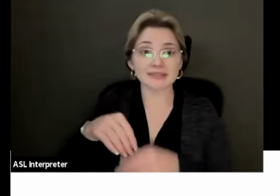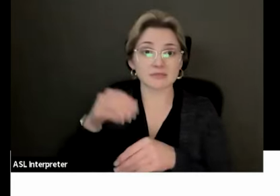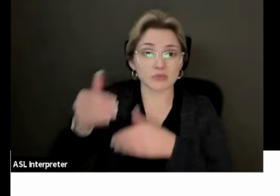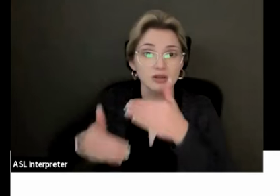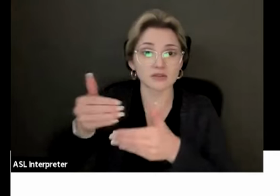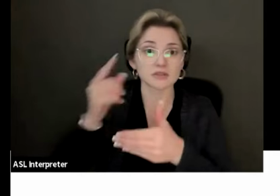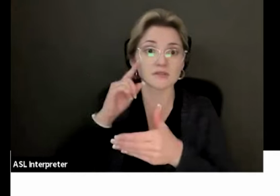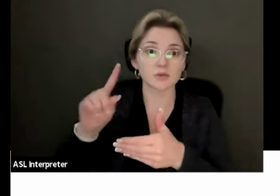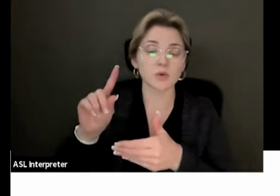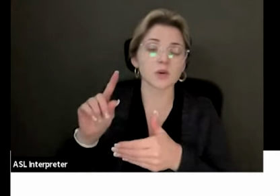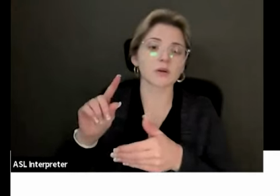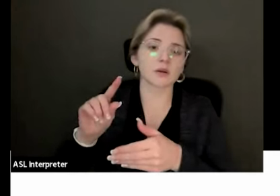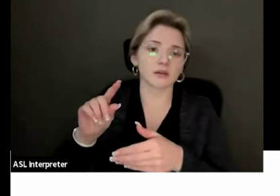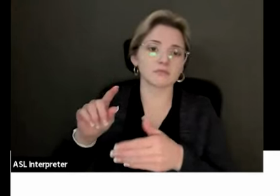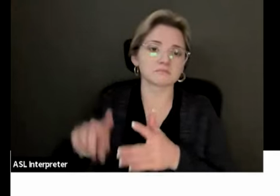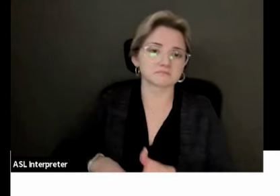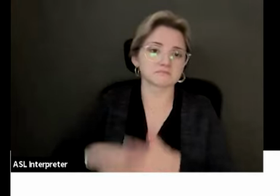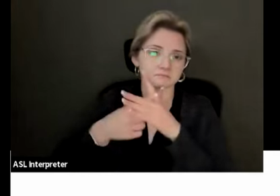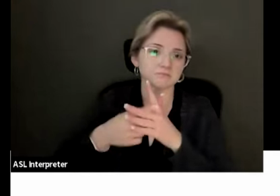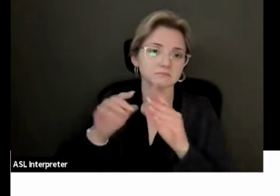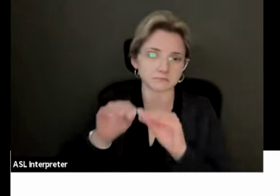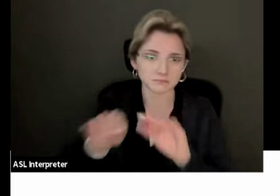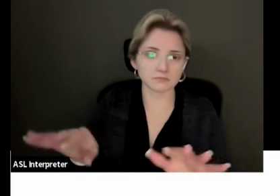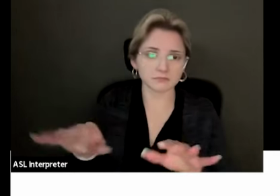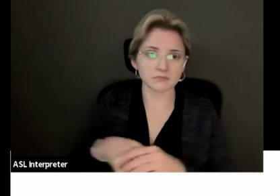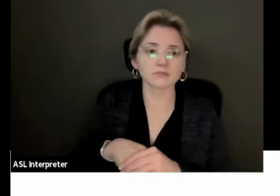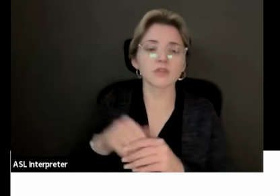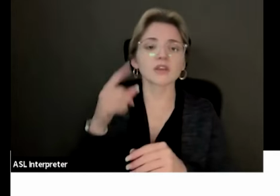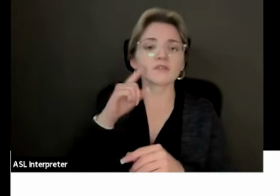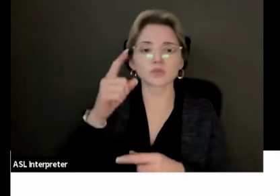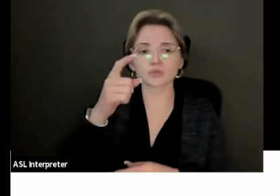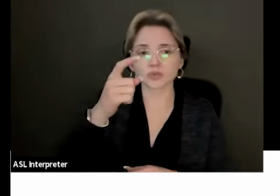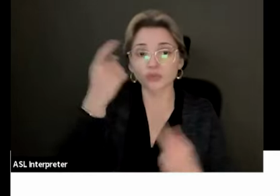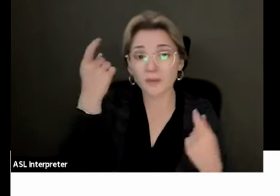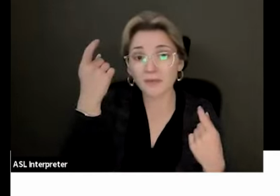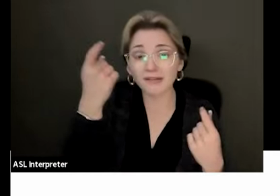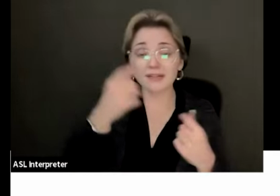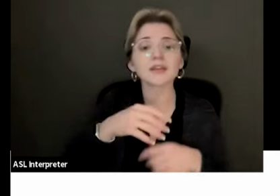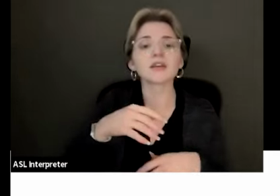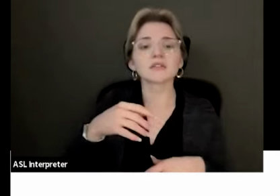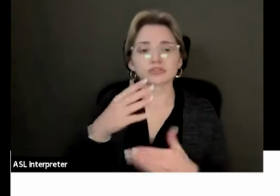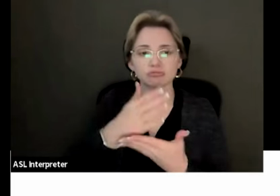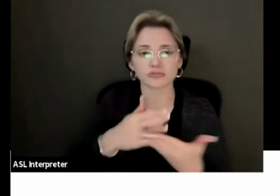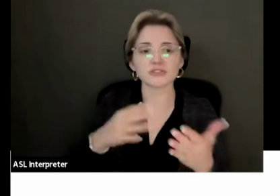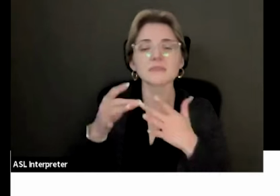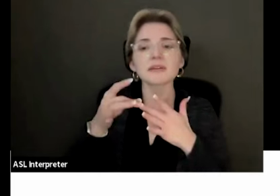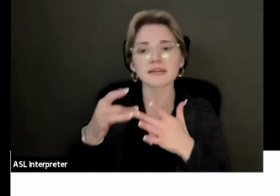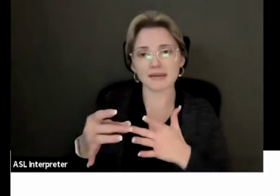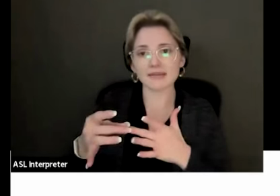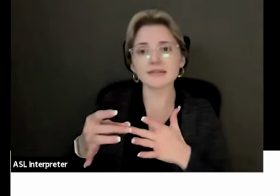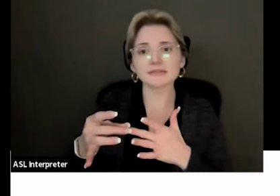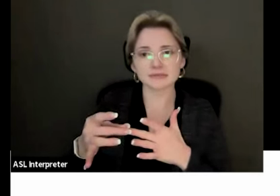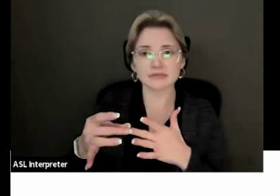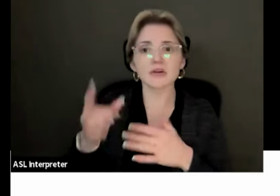also expand past that. And there is some guidance online about what to do in the interim with this homeless